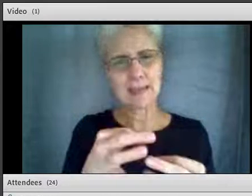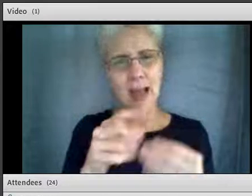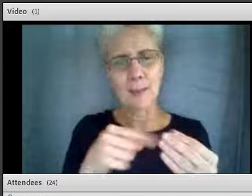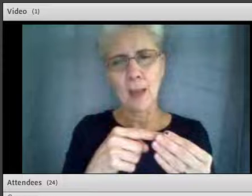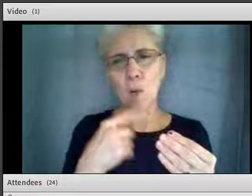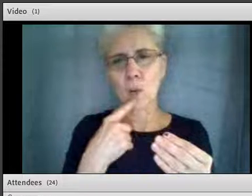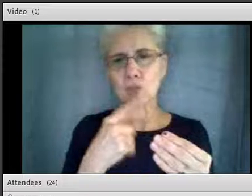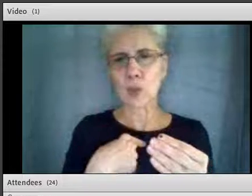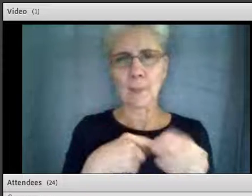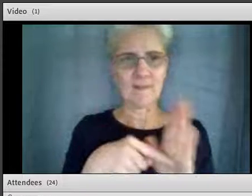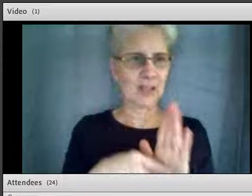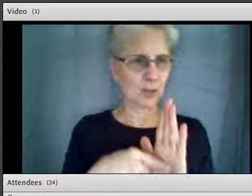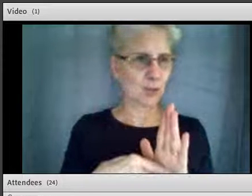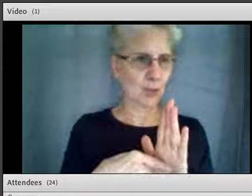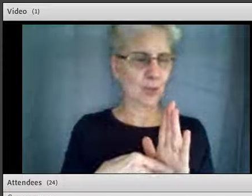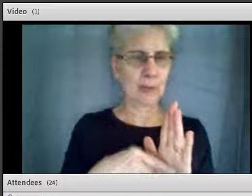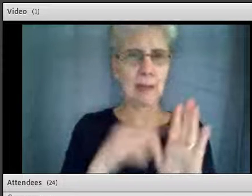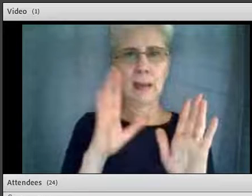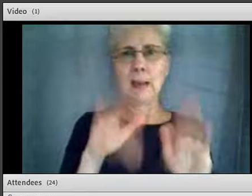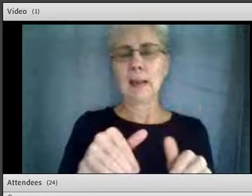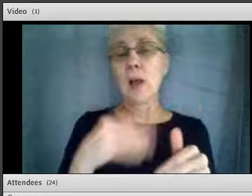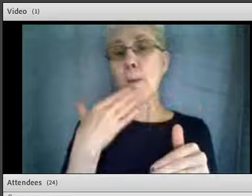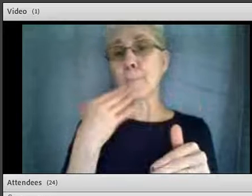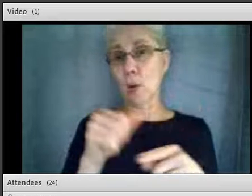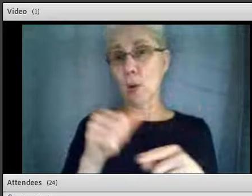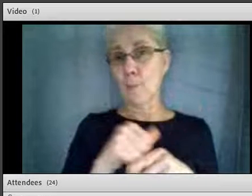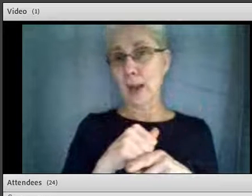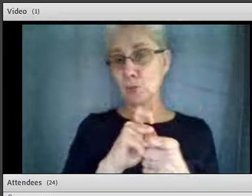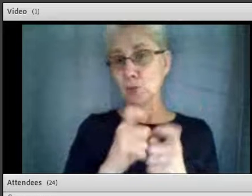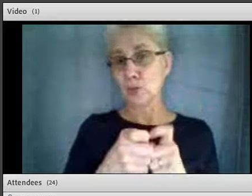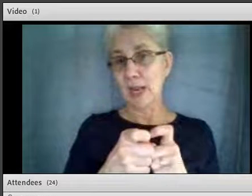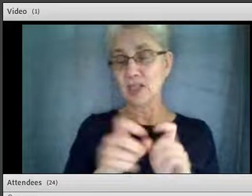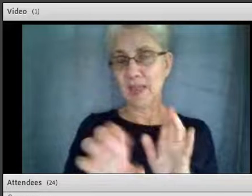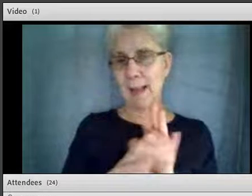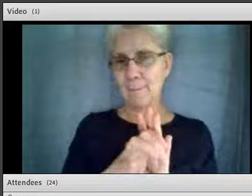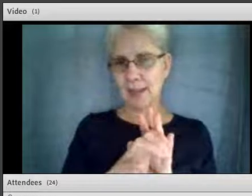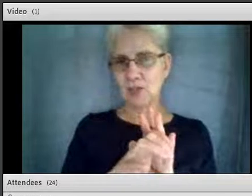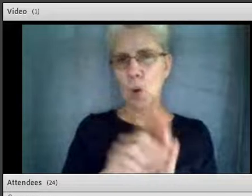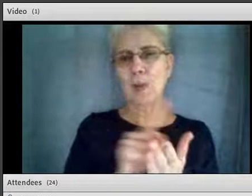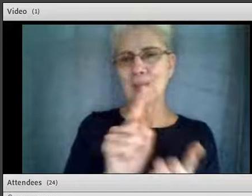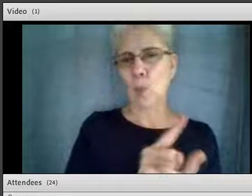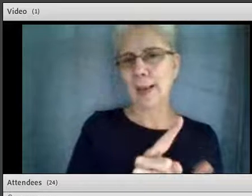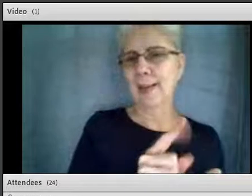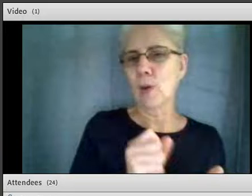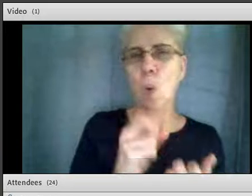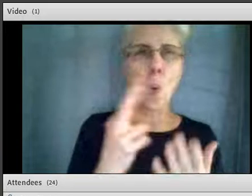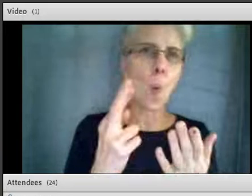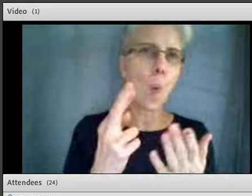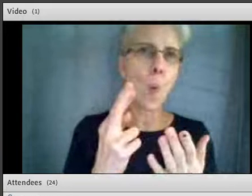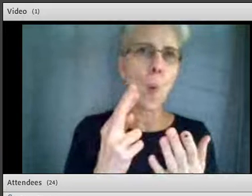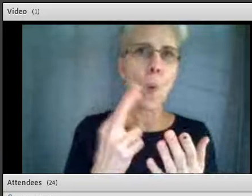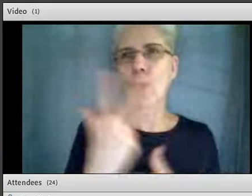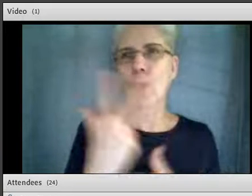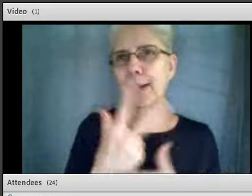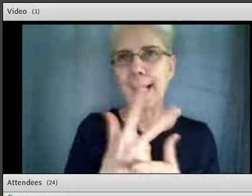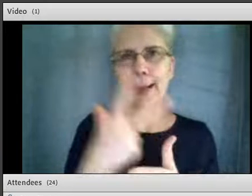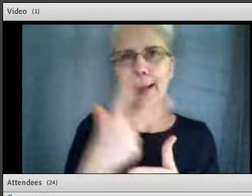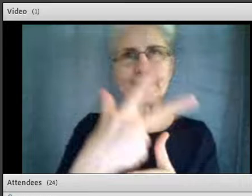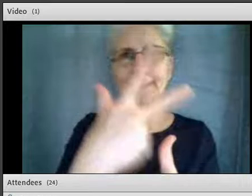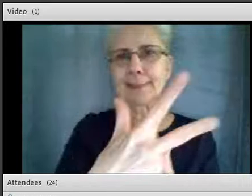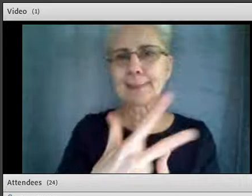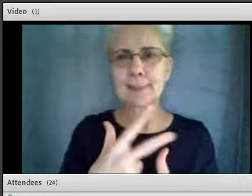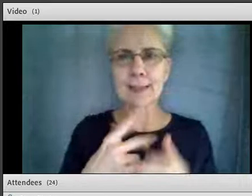better practice to change that image once a week or once every 3 days than to have multiple images going